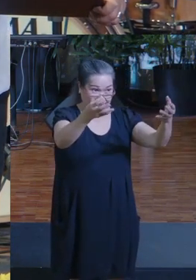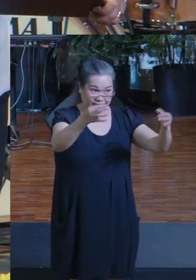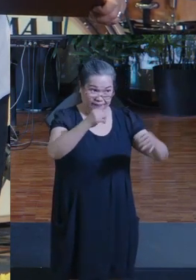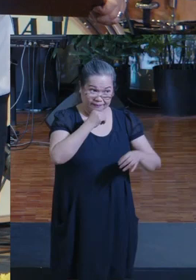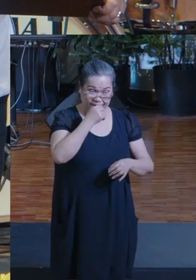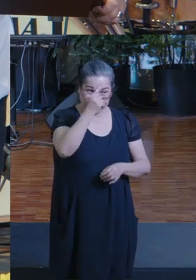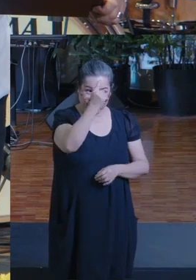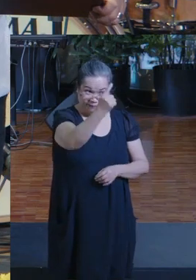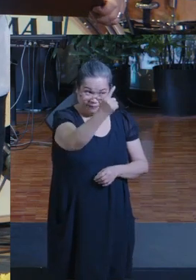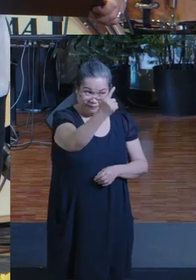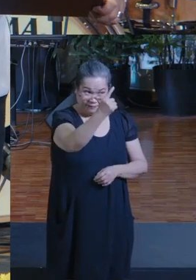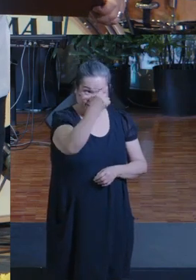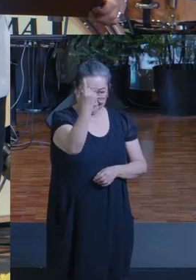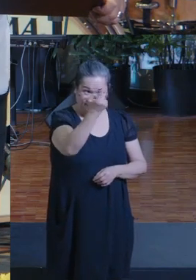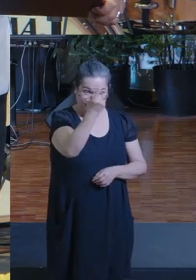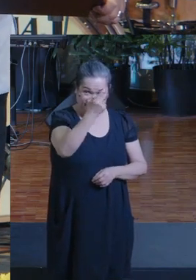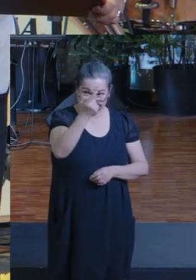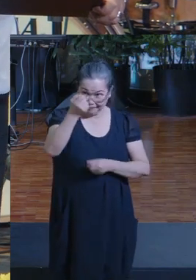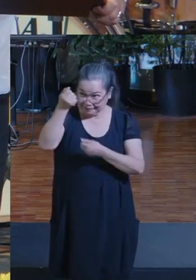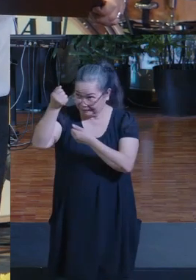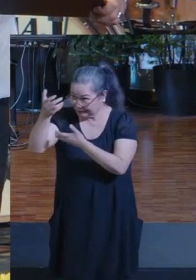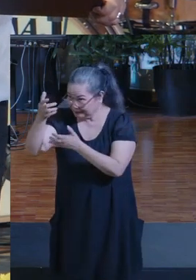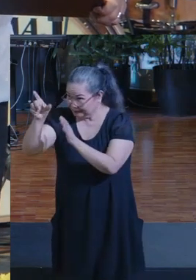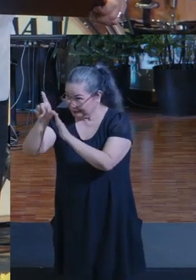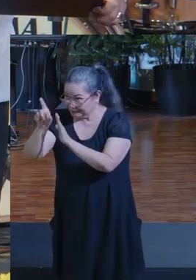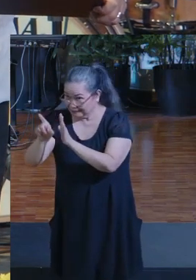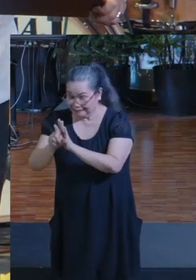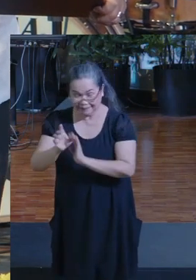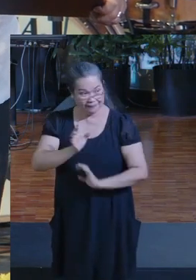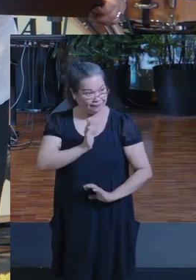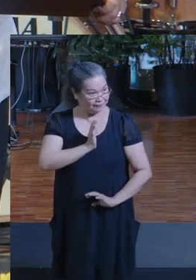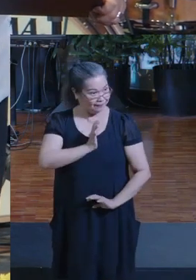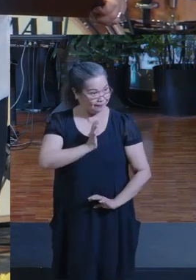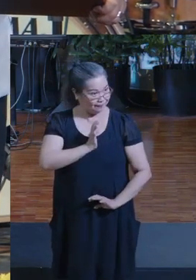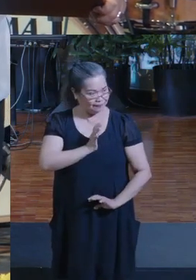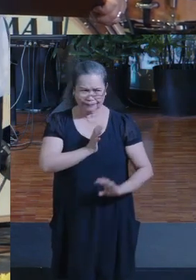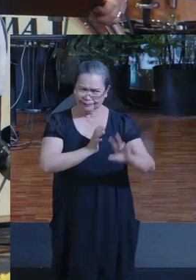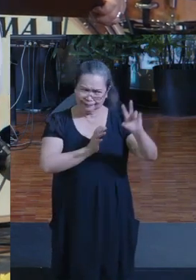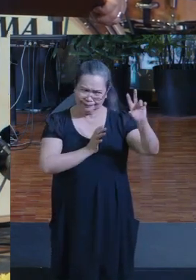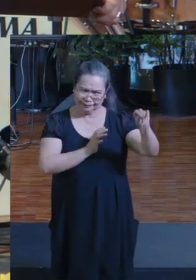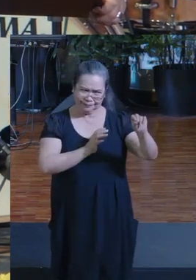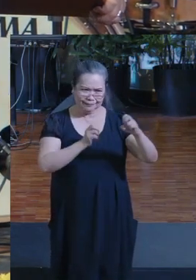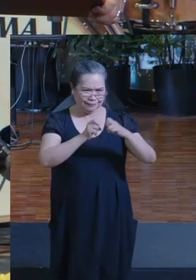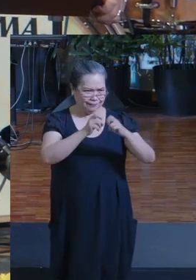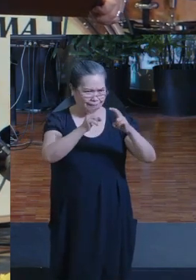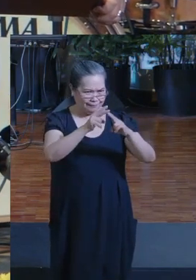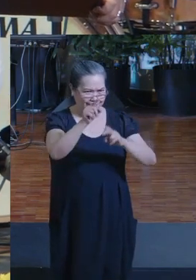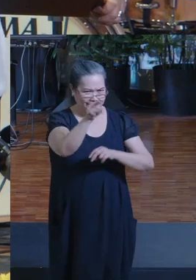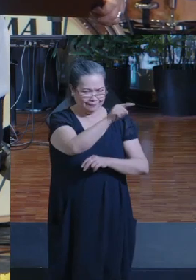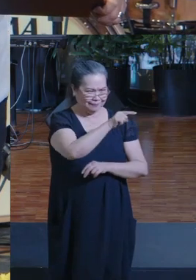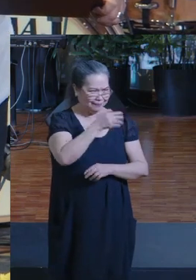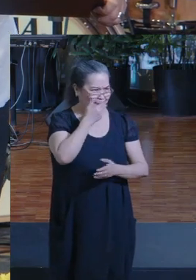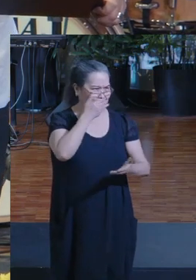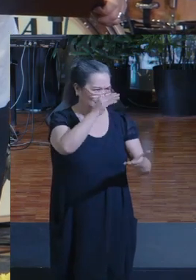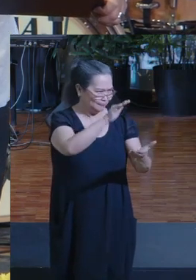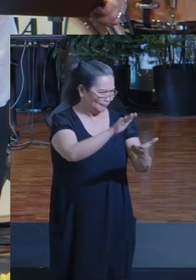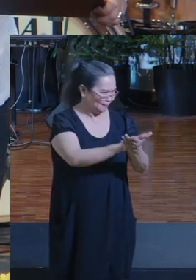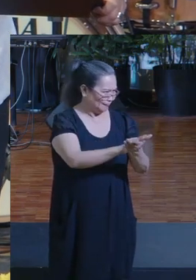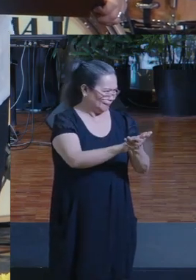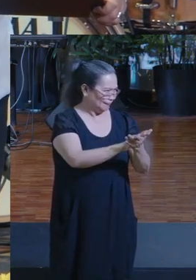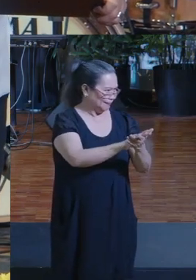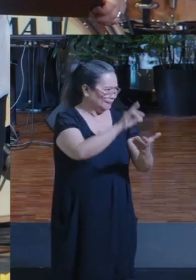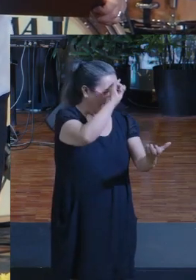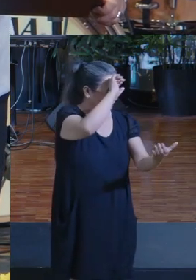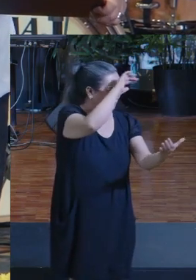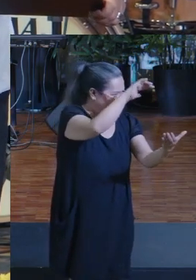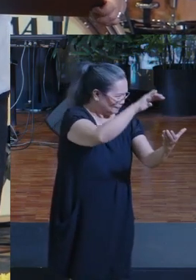only to the adherent of the law, yung mga Jews, but also to the one who shares the faith of Abraham,